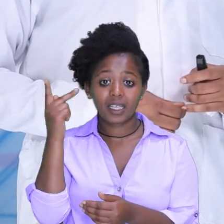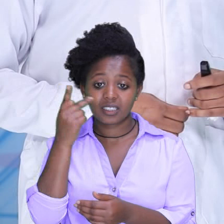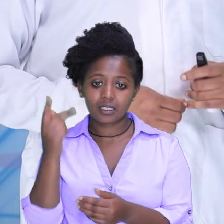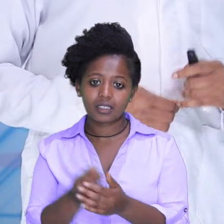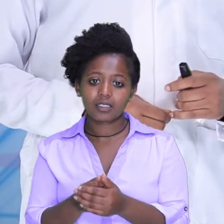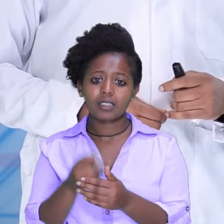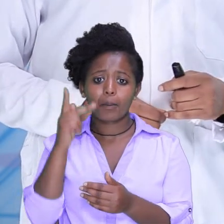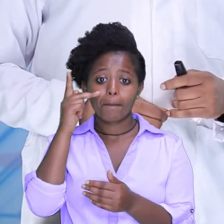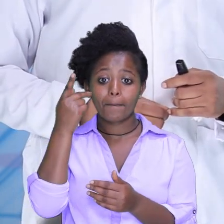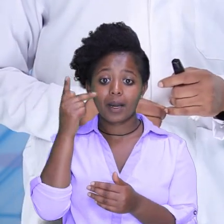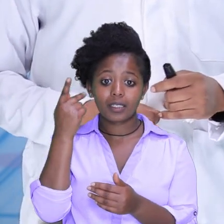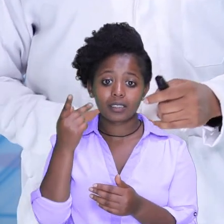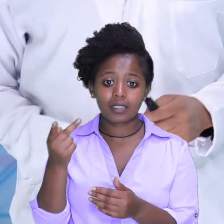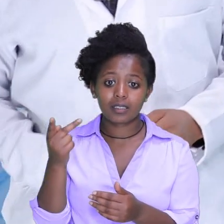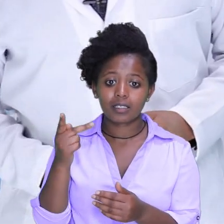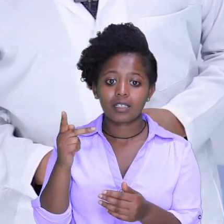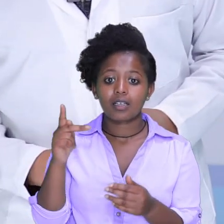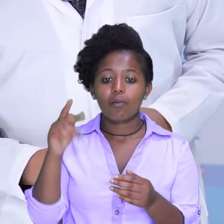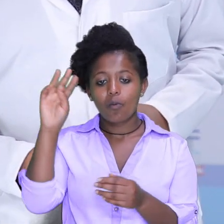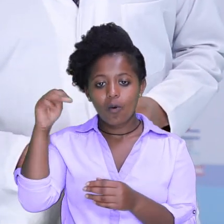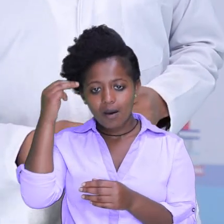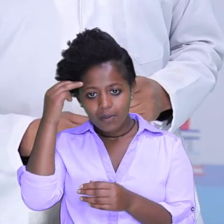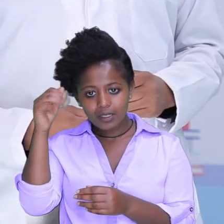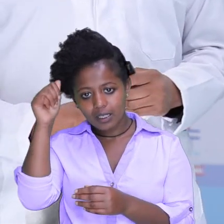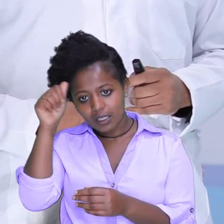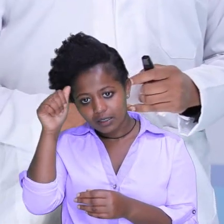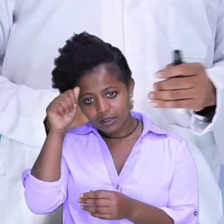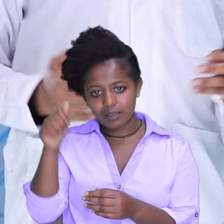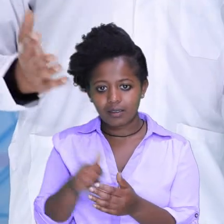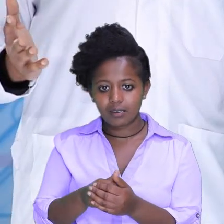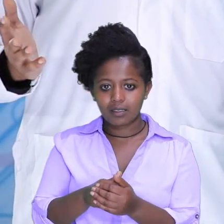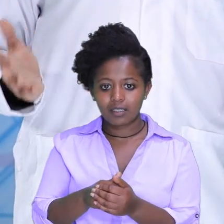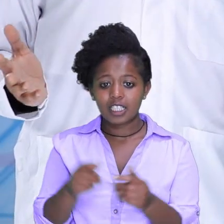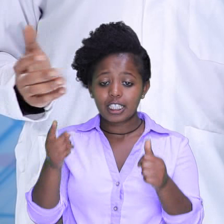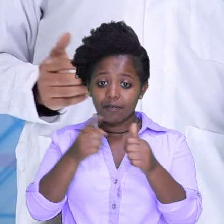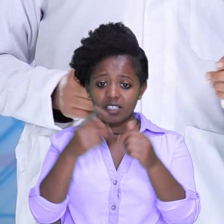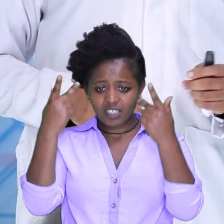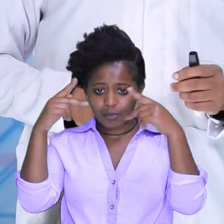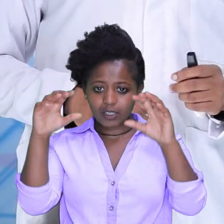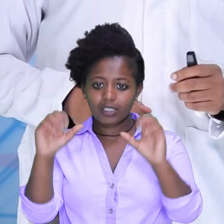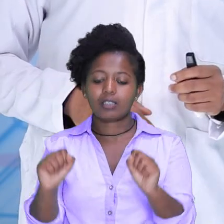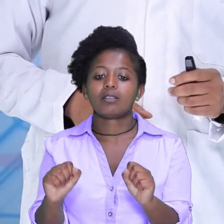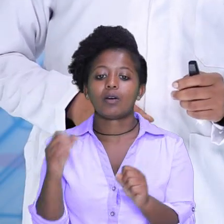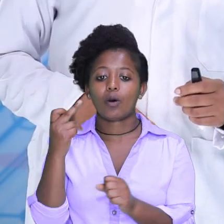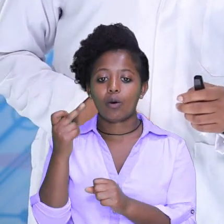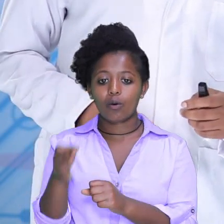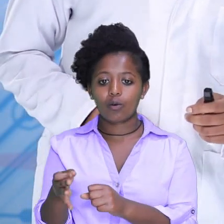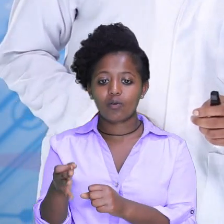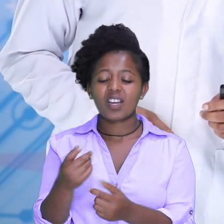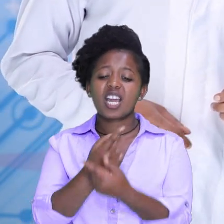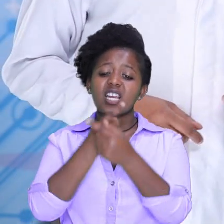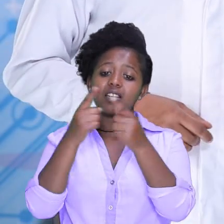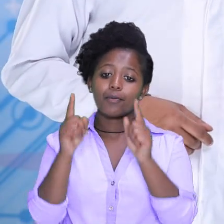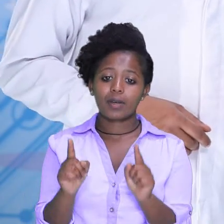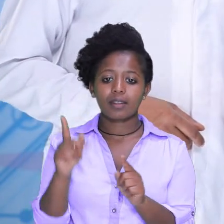an independent state. Muhammad Ali Jinnah became the first president of